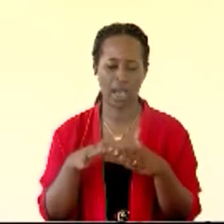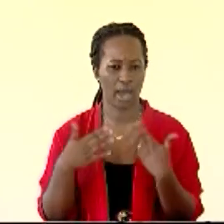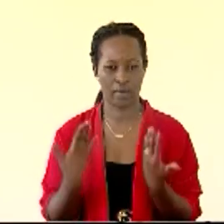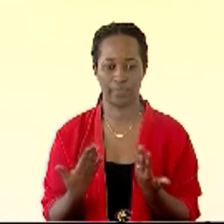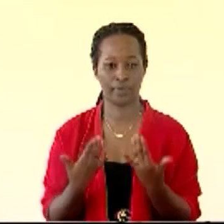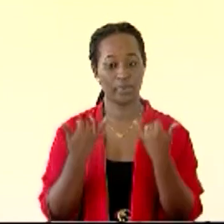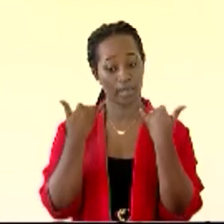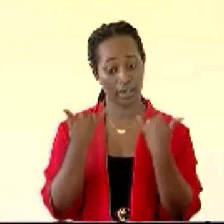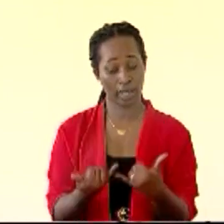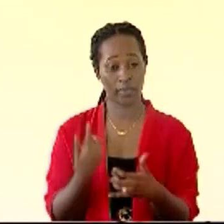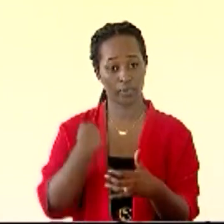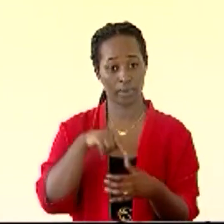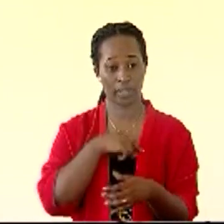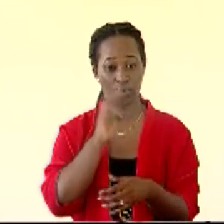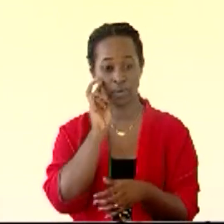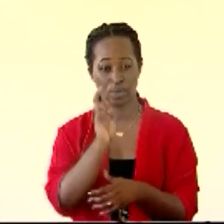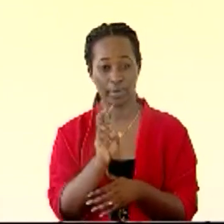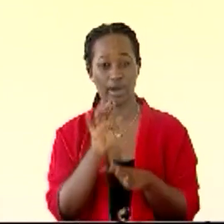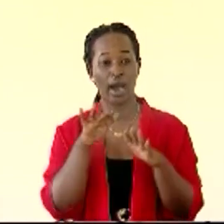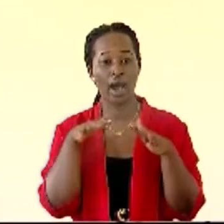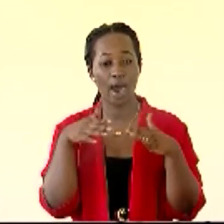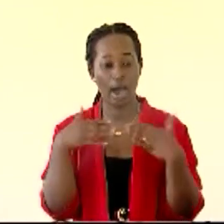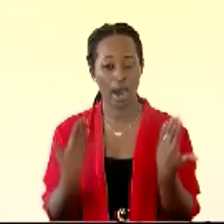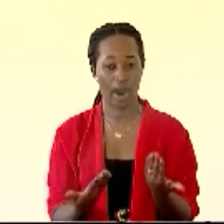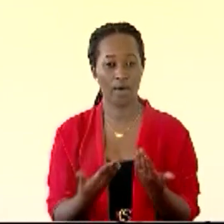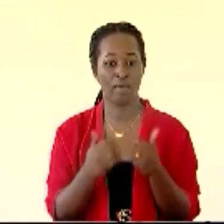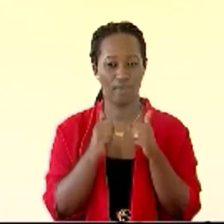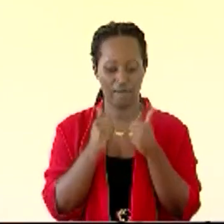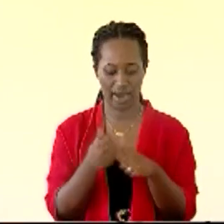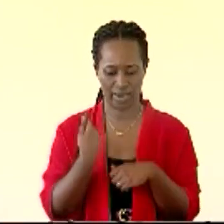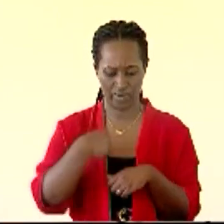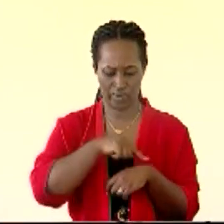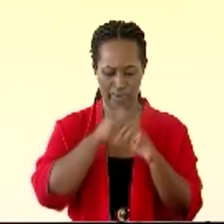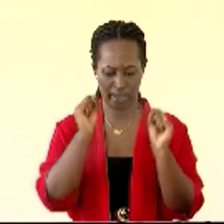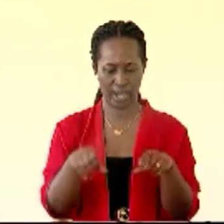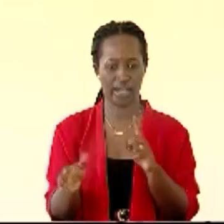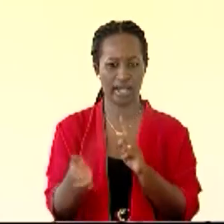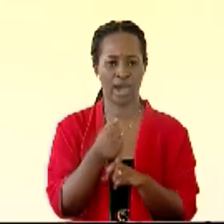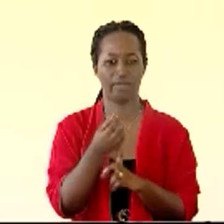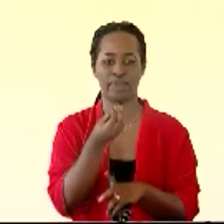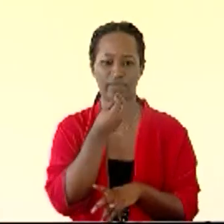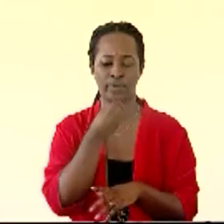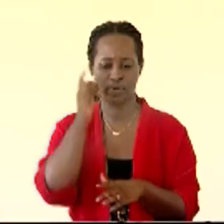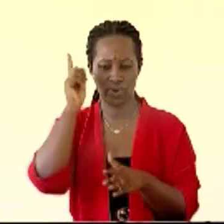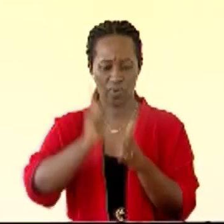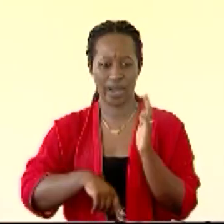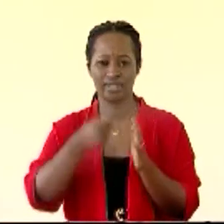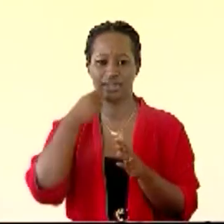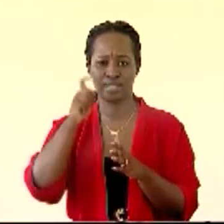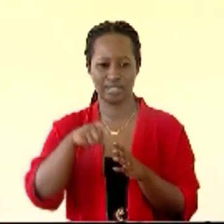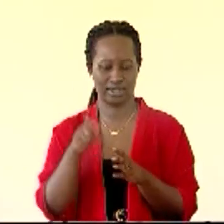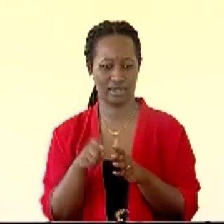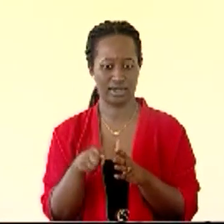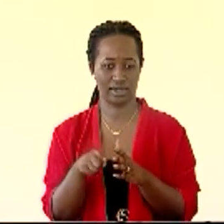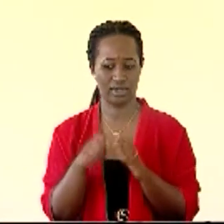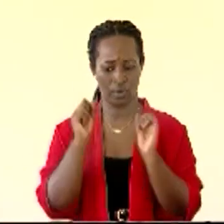in today's lesson, we are looking at how finally can we have the food. What is needed in the light reactions that can